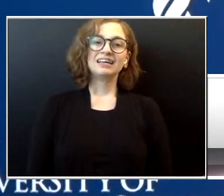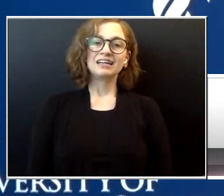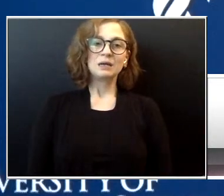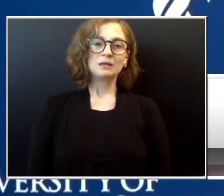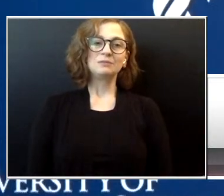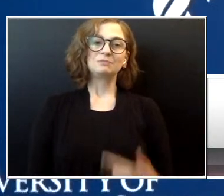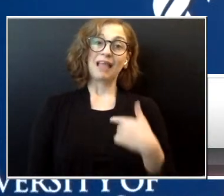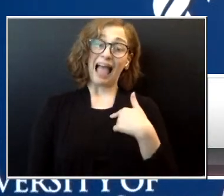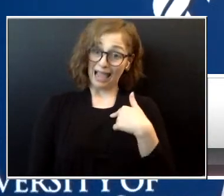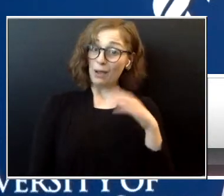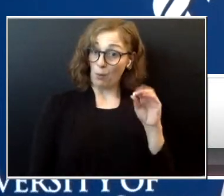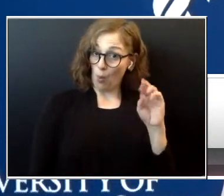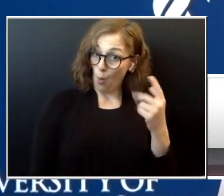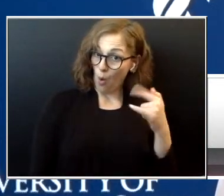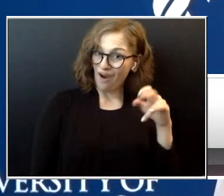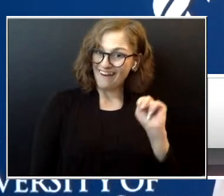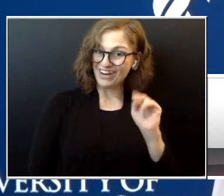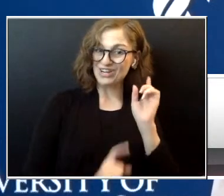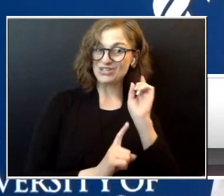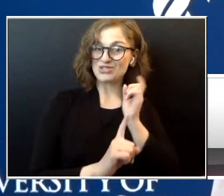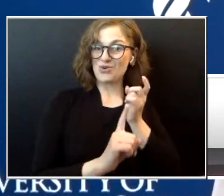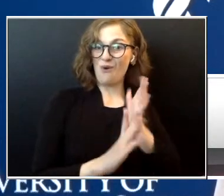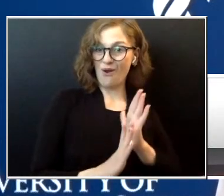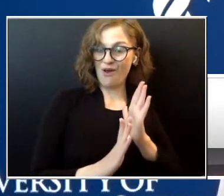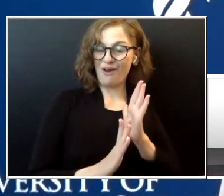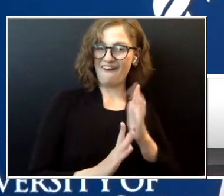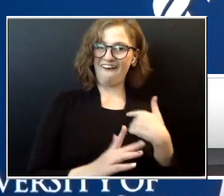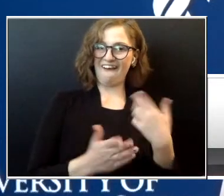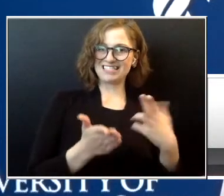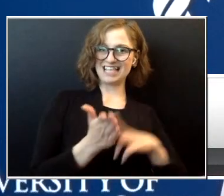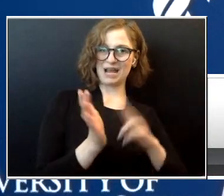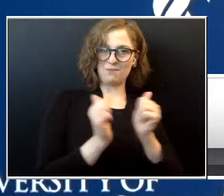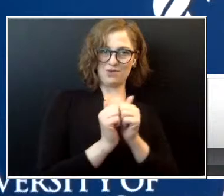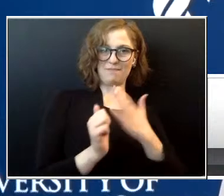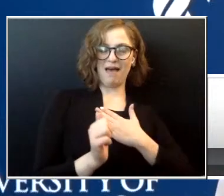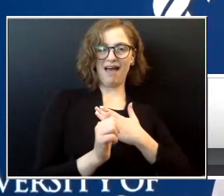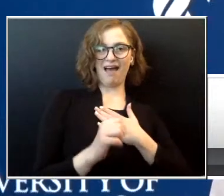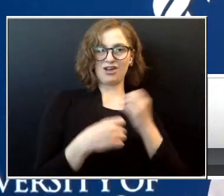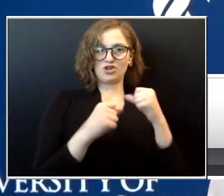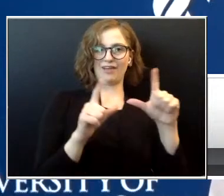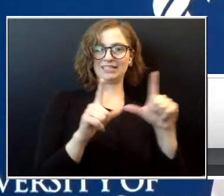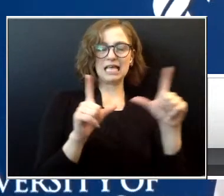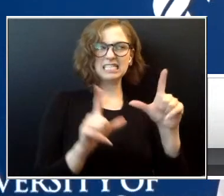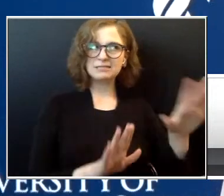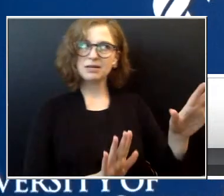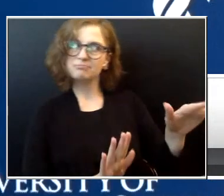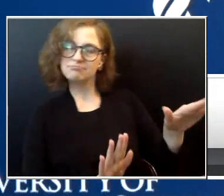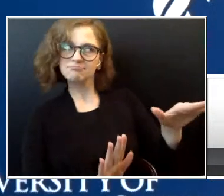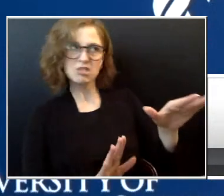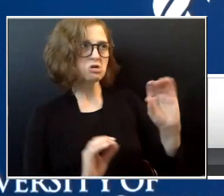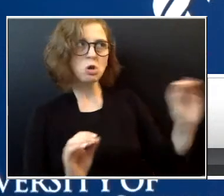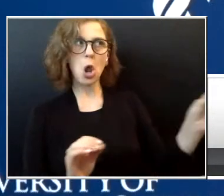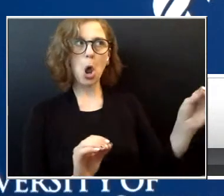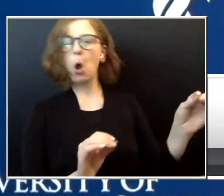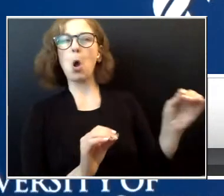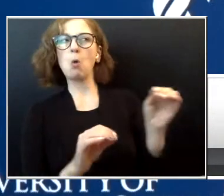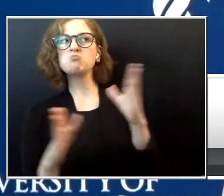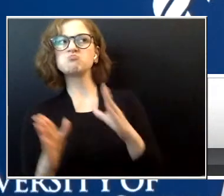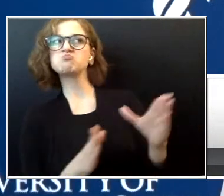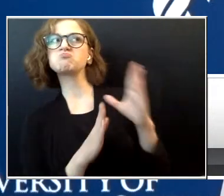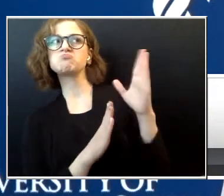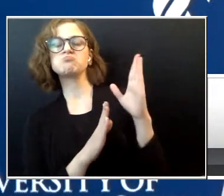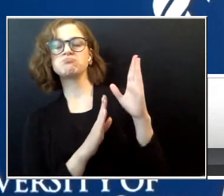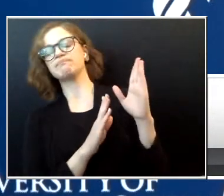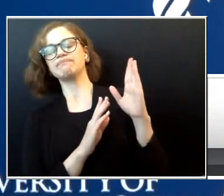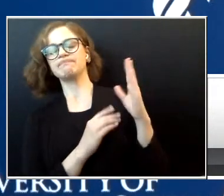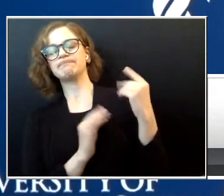did sign up with my driver's license, but don't get any funny ideas. So, otherwise, the COVID count is good. You know,